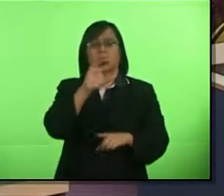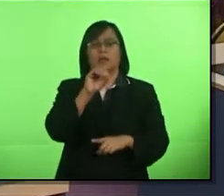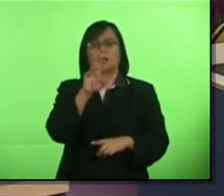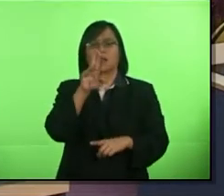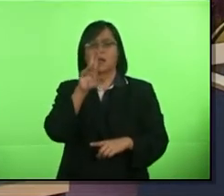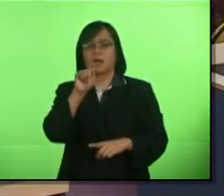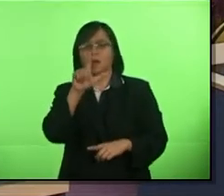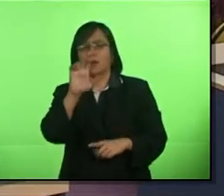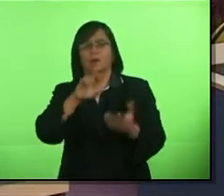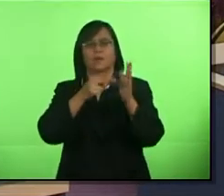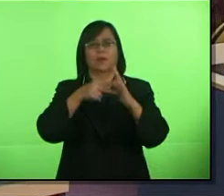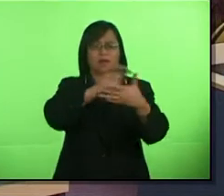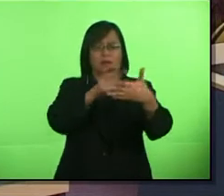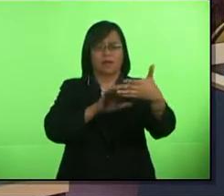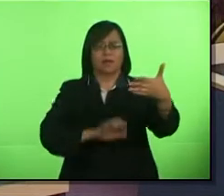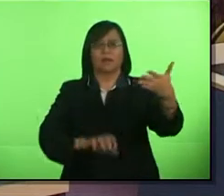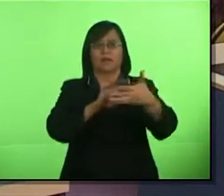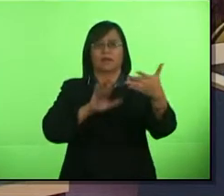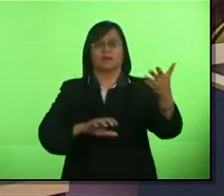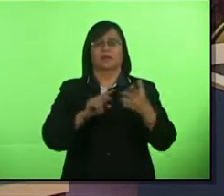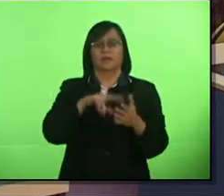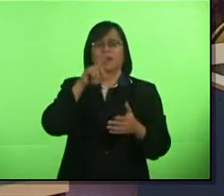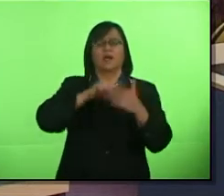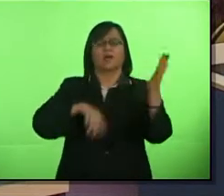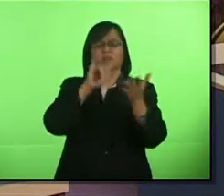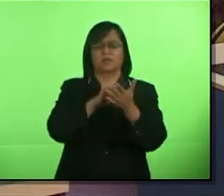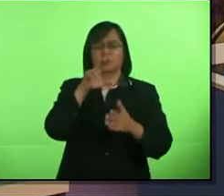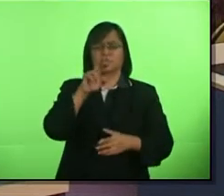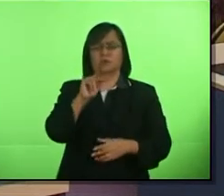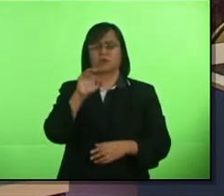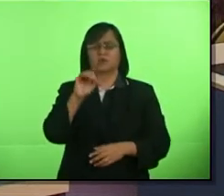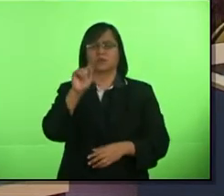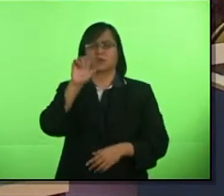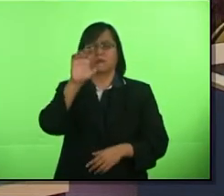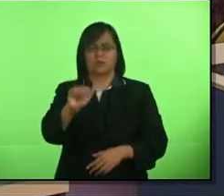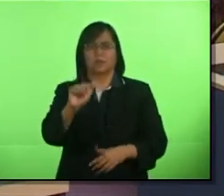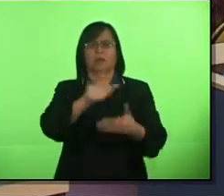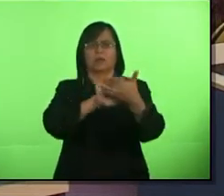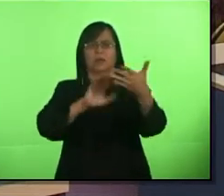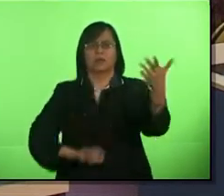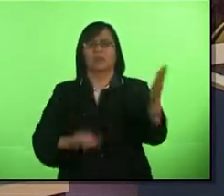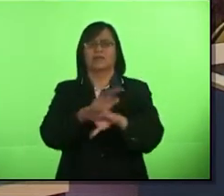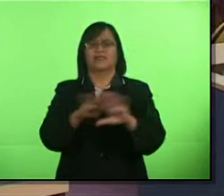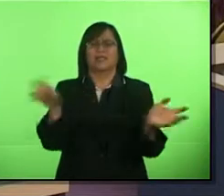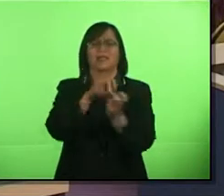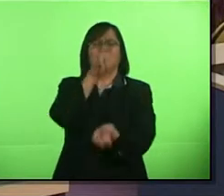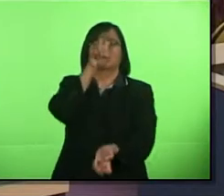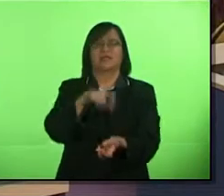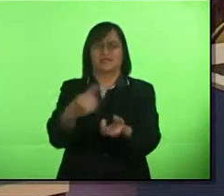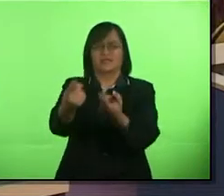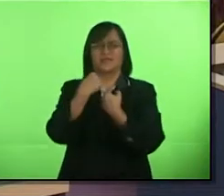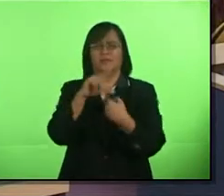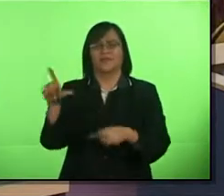lakaran, garis kasar. So apa dia nota garis kasar? Dia macam cengang. Kita